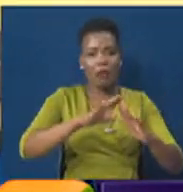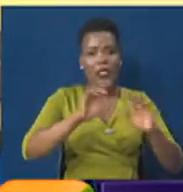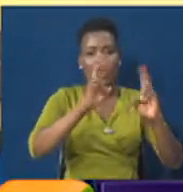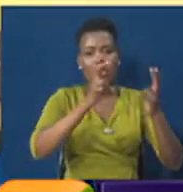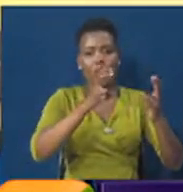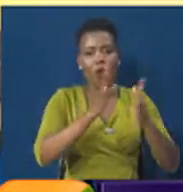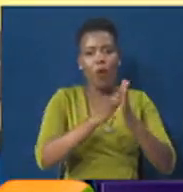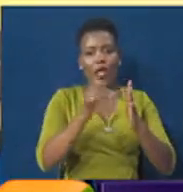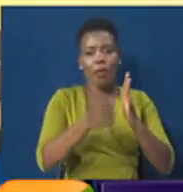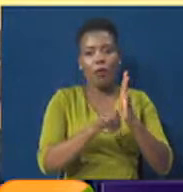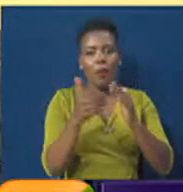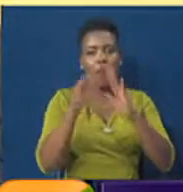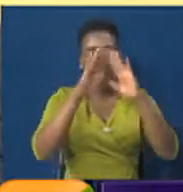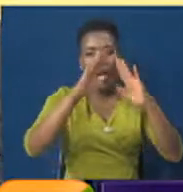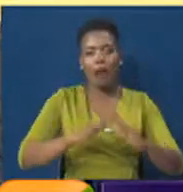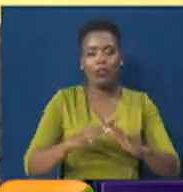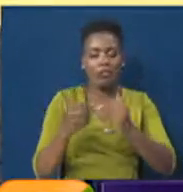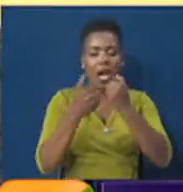problem and the housing challenge.